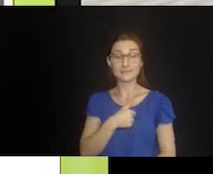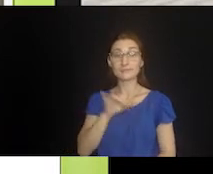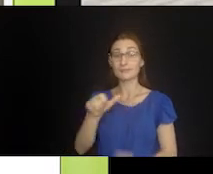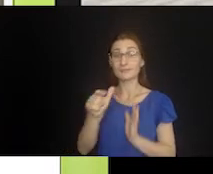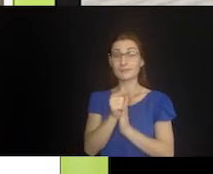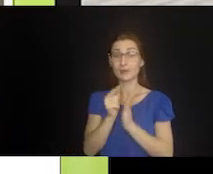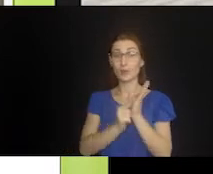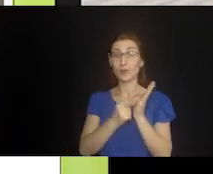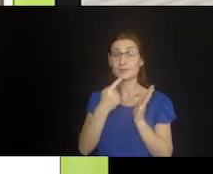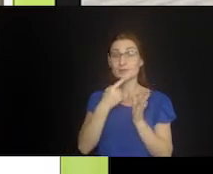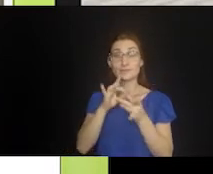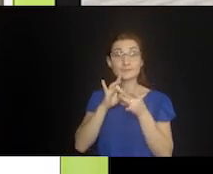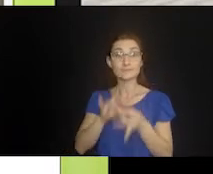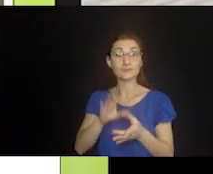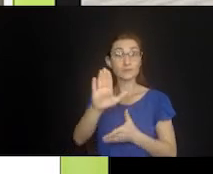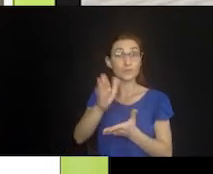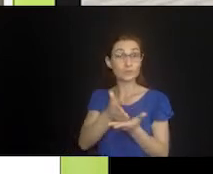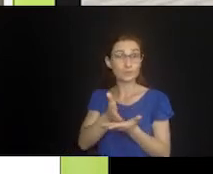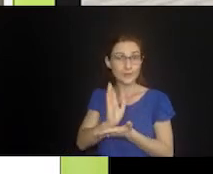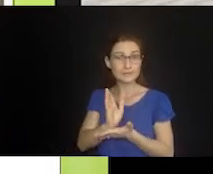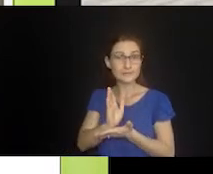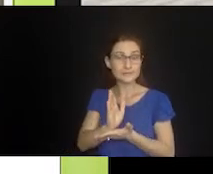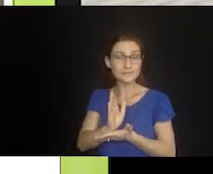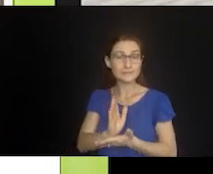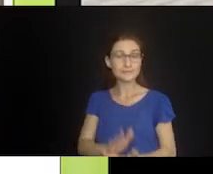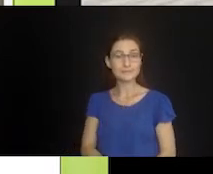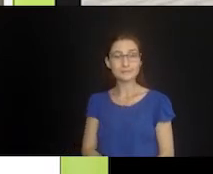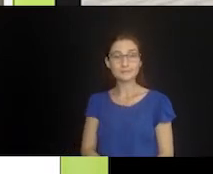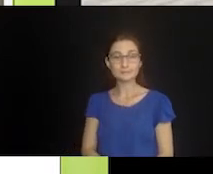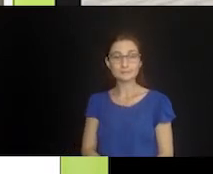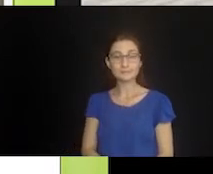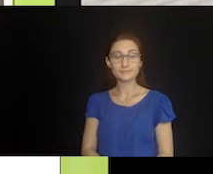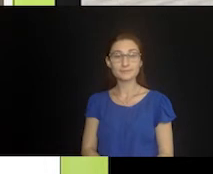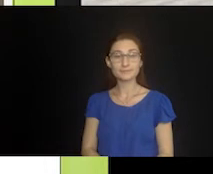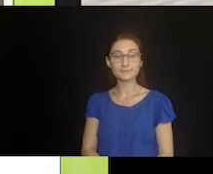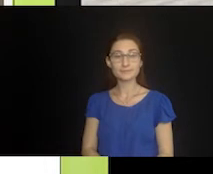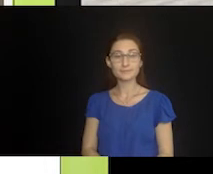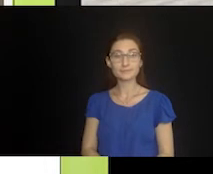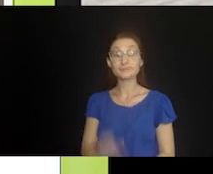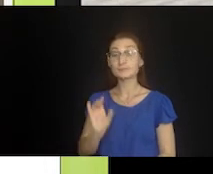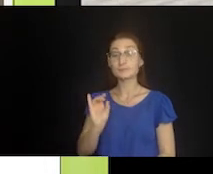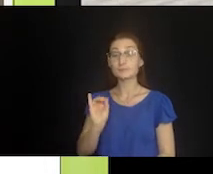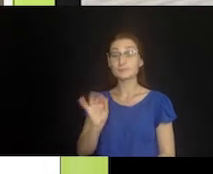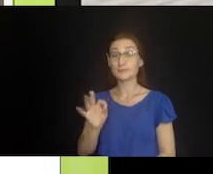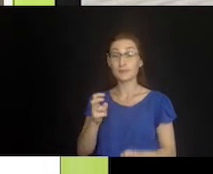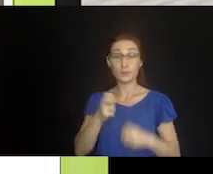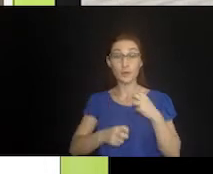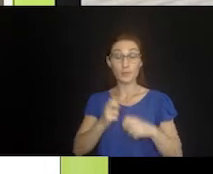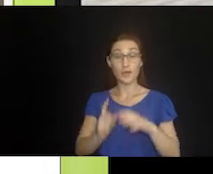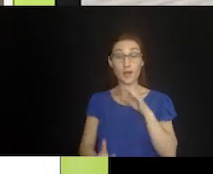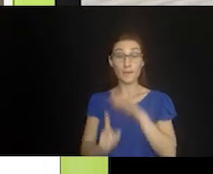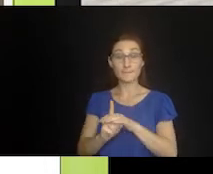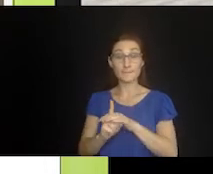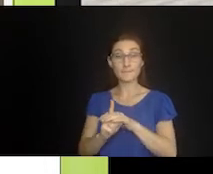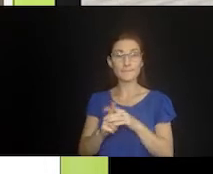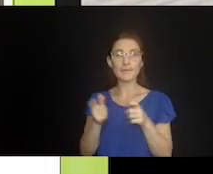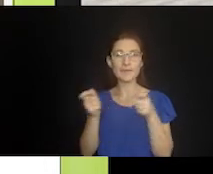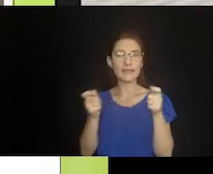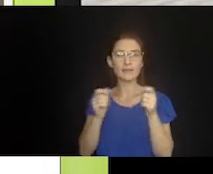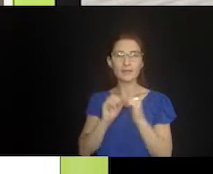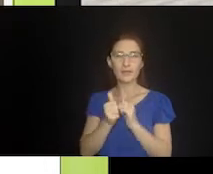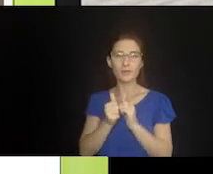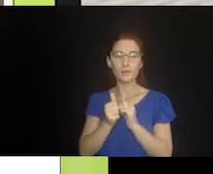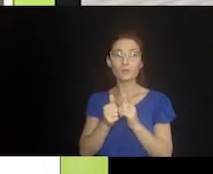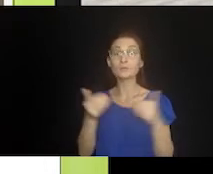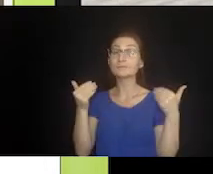they affect you, and what the law says about what your rights are and what you can do when you're have a problem